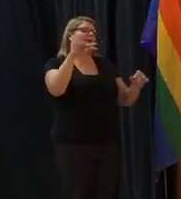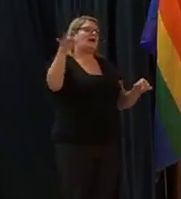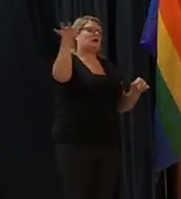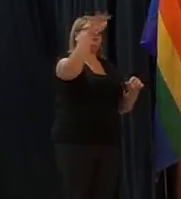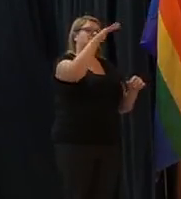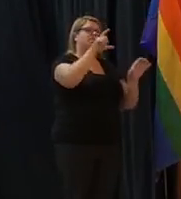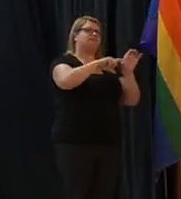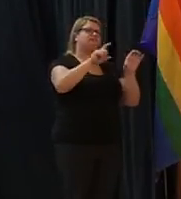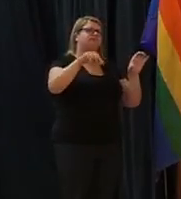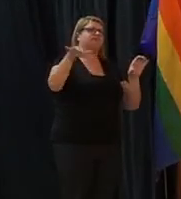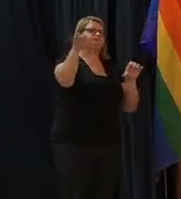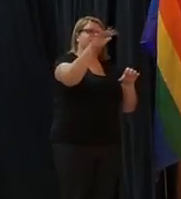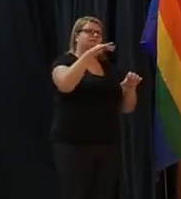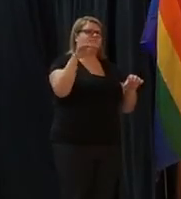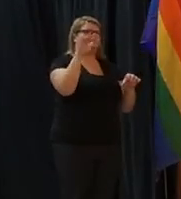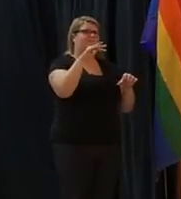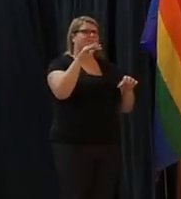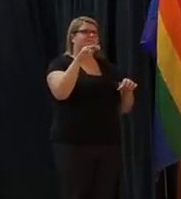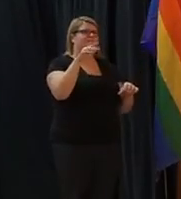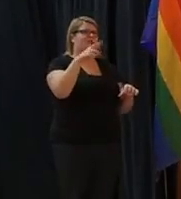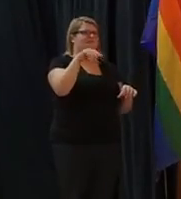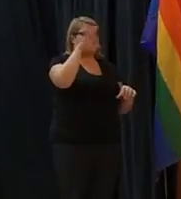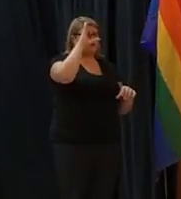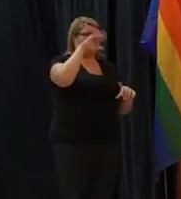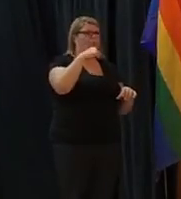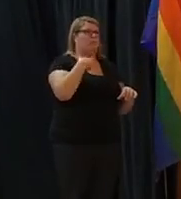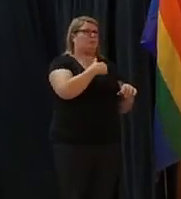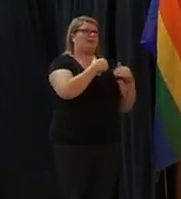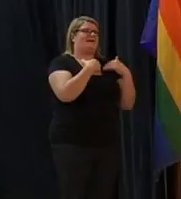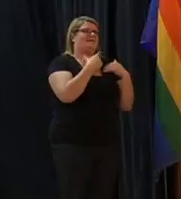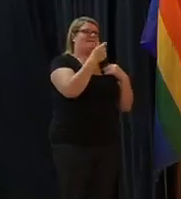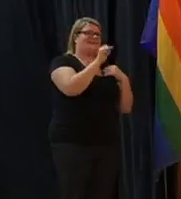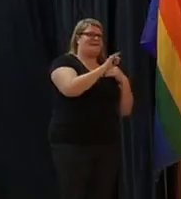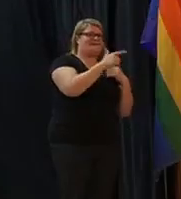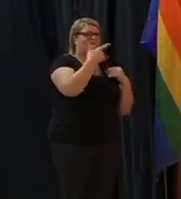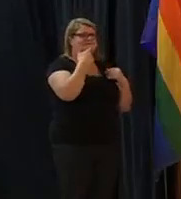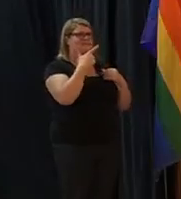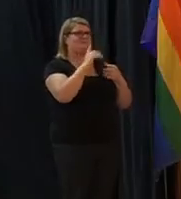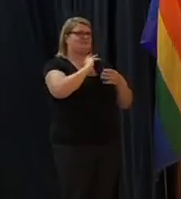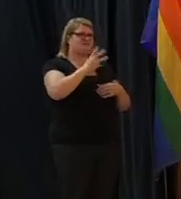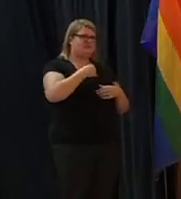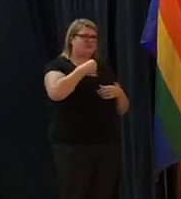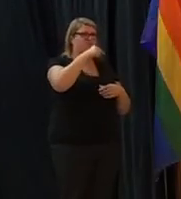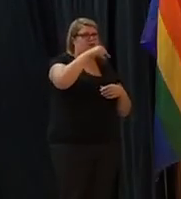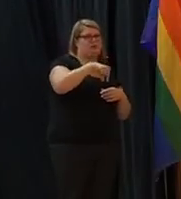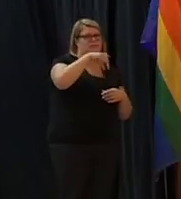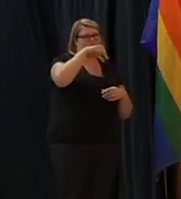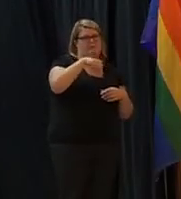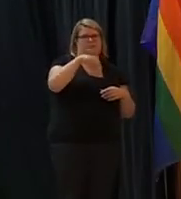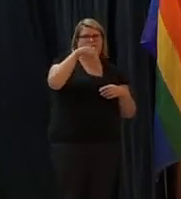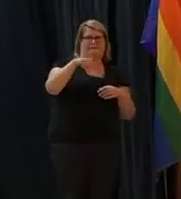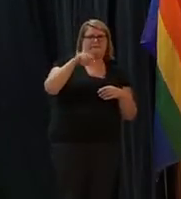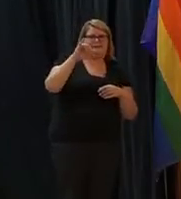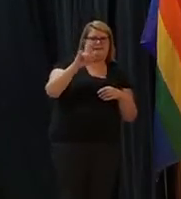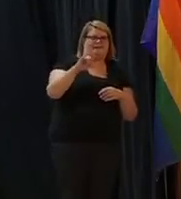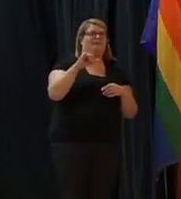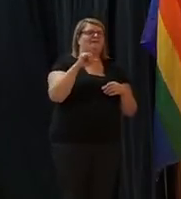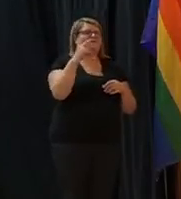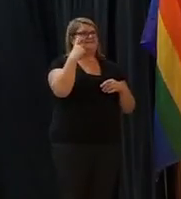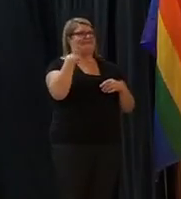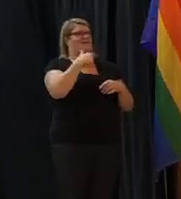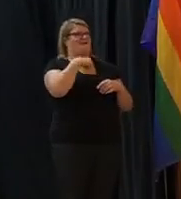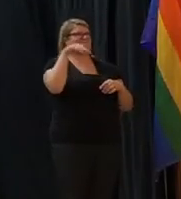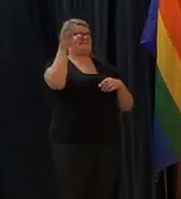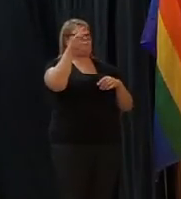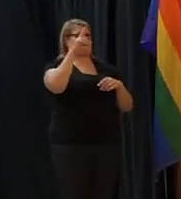they know that we have statistics, we have the gay, lesbian, transgender, and Q and Q and Q and Q. That's one thing.